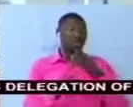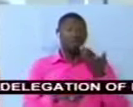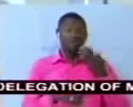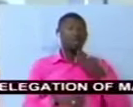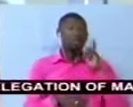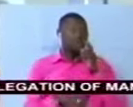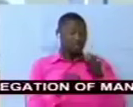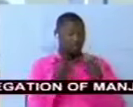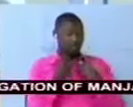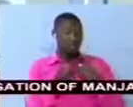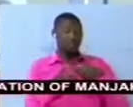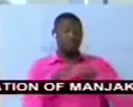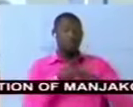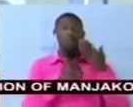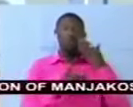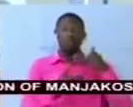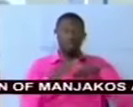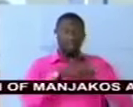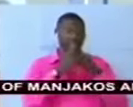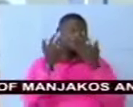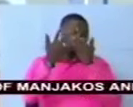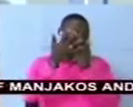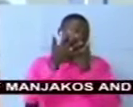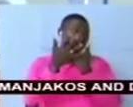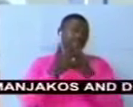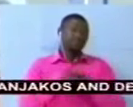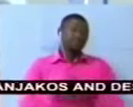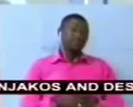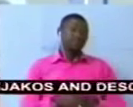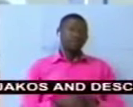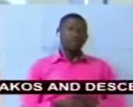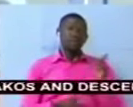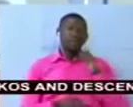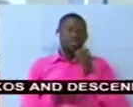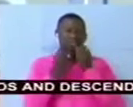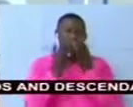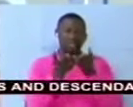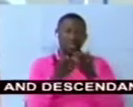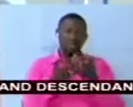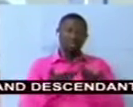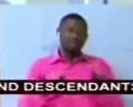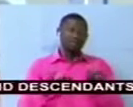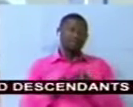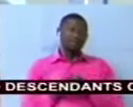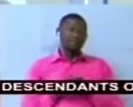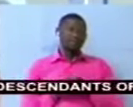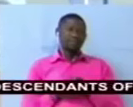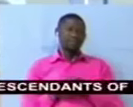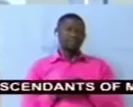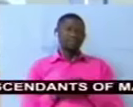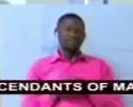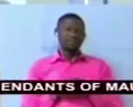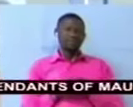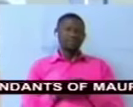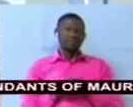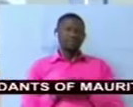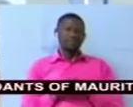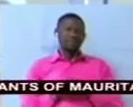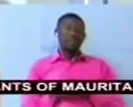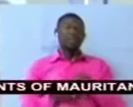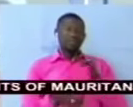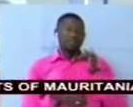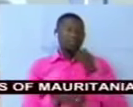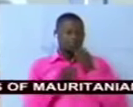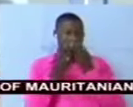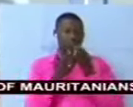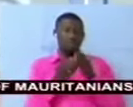did he say to you? Lan la wax ne mo ne ko don door xam nga comme niñ ko cene ni muy moytu ni. Yes, that what he told me,